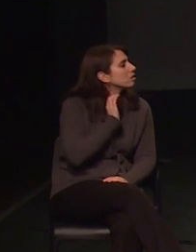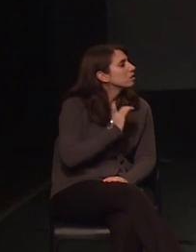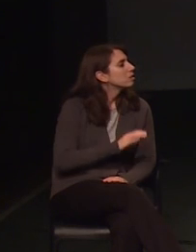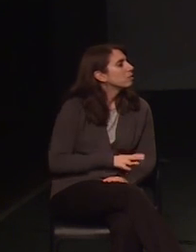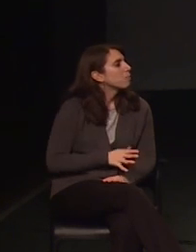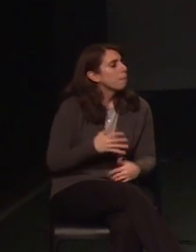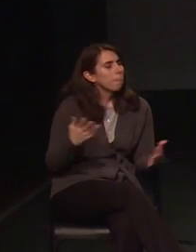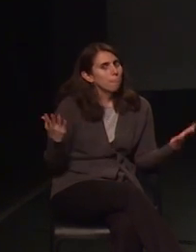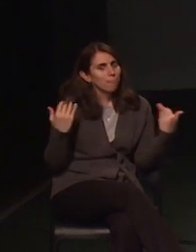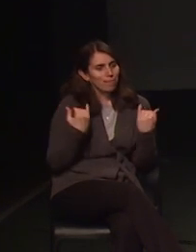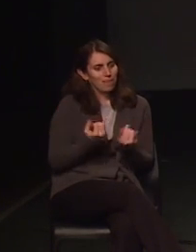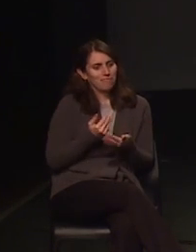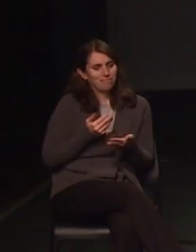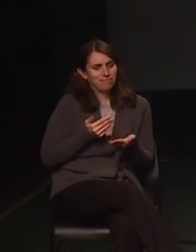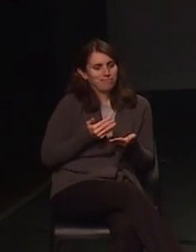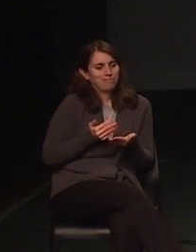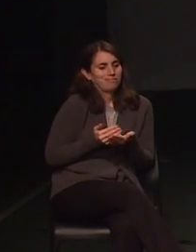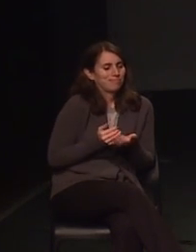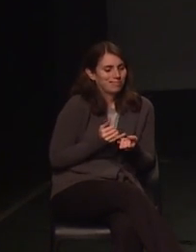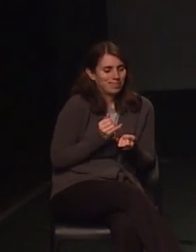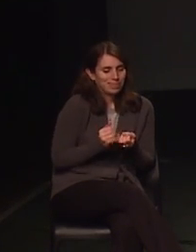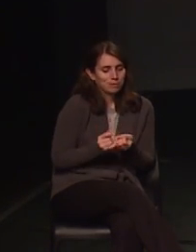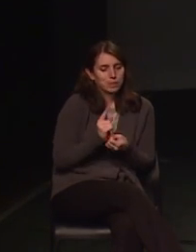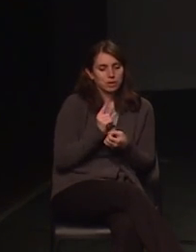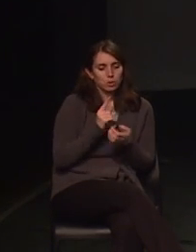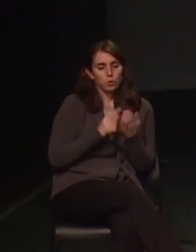In the 11th hour, what can we really hope to accomplish?